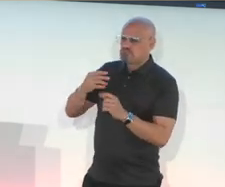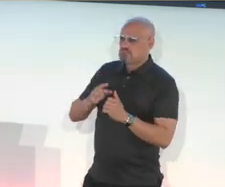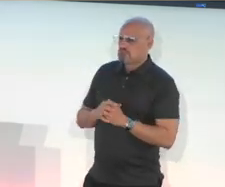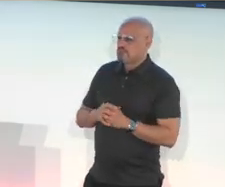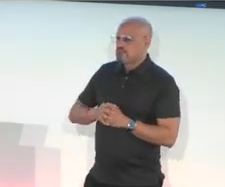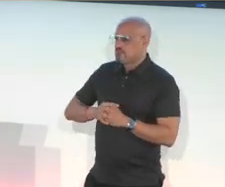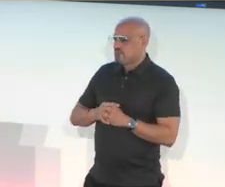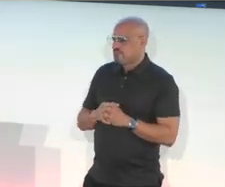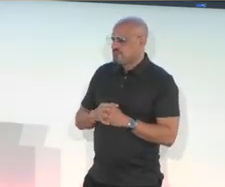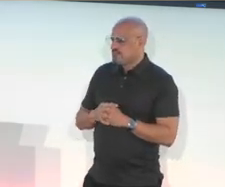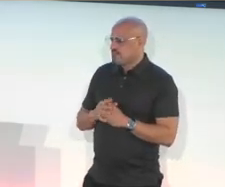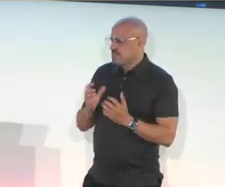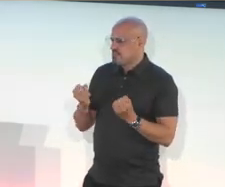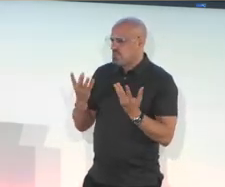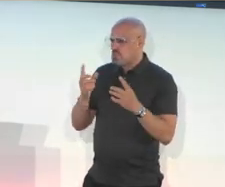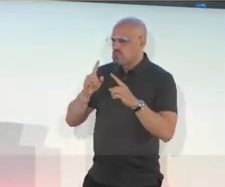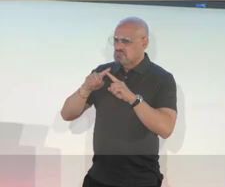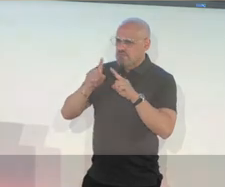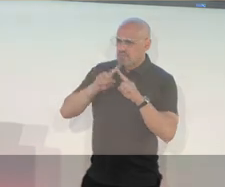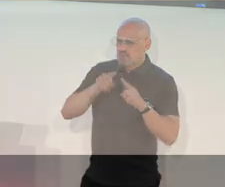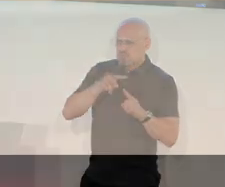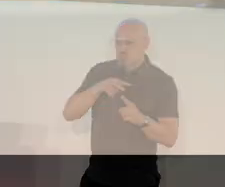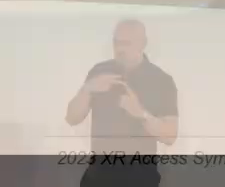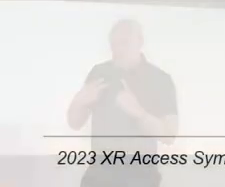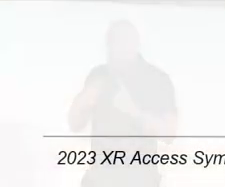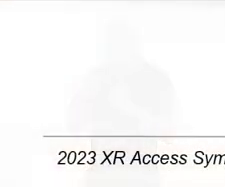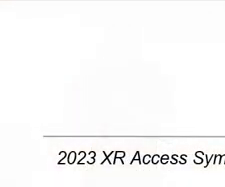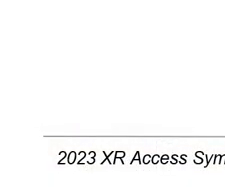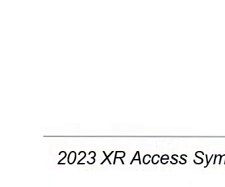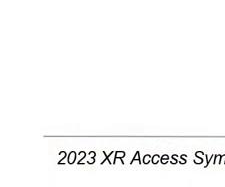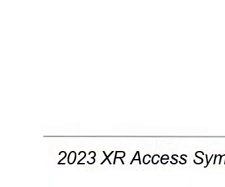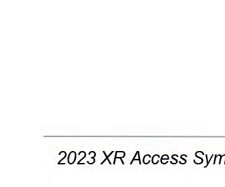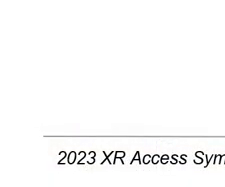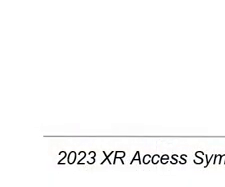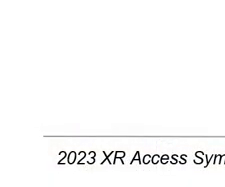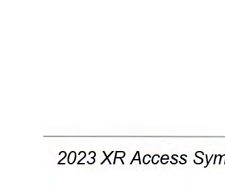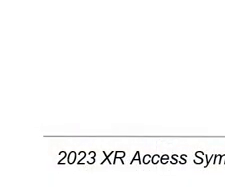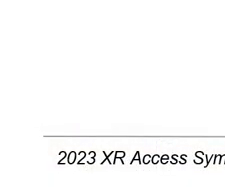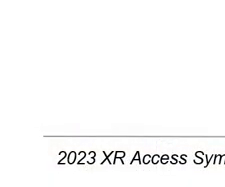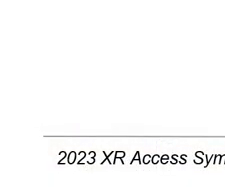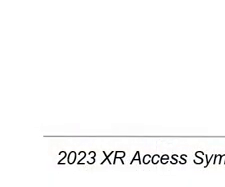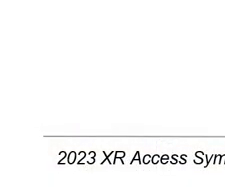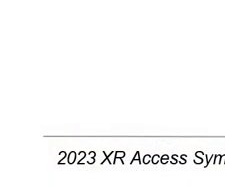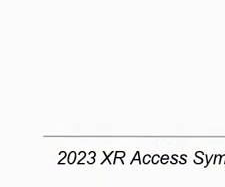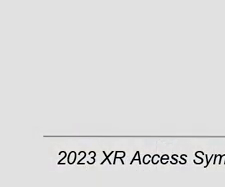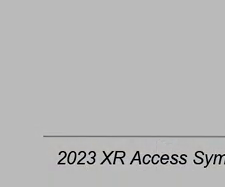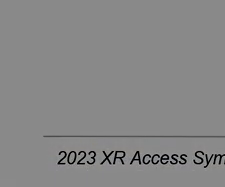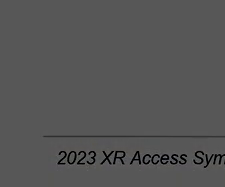what can you say, multiple view perspective, I suppose. Okay, great. Thank you.